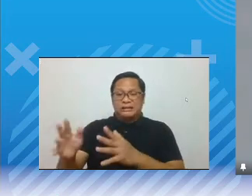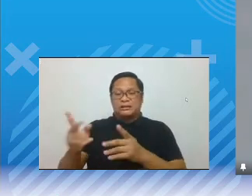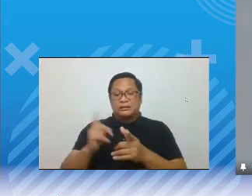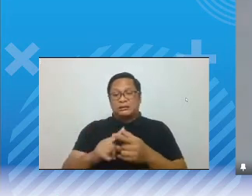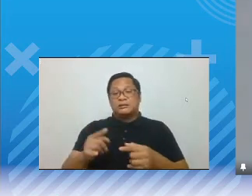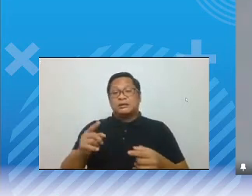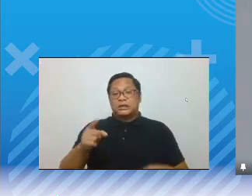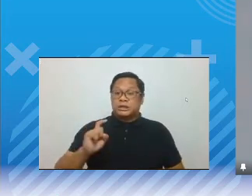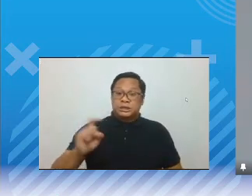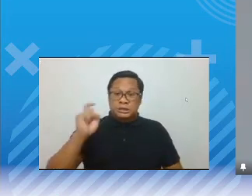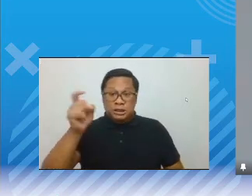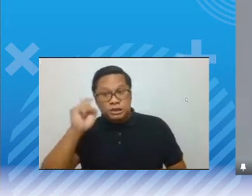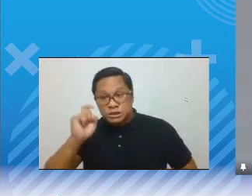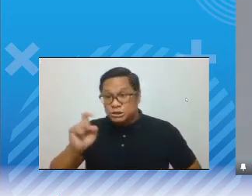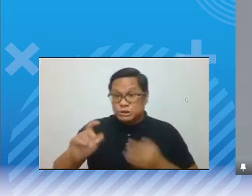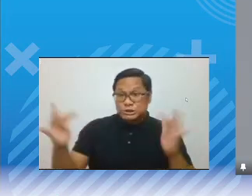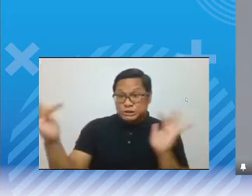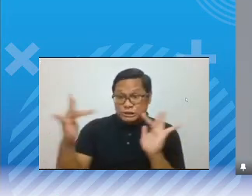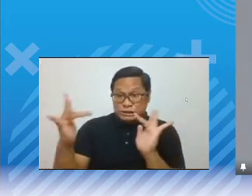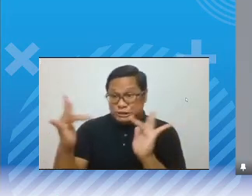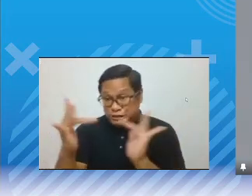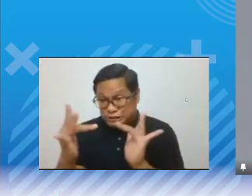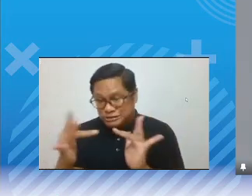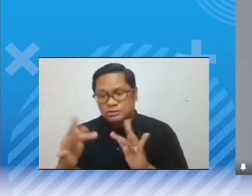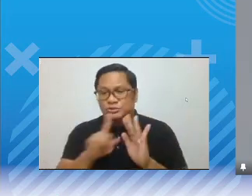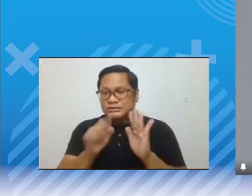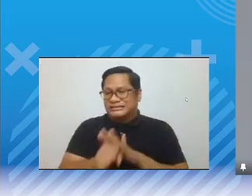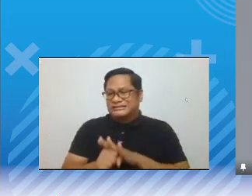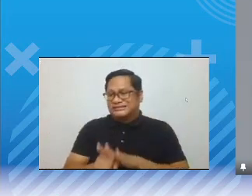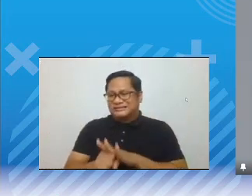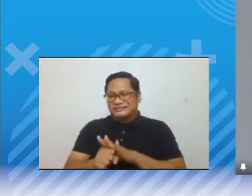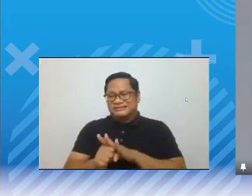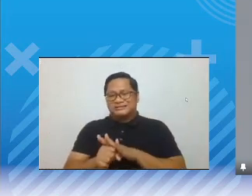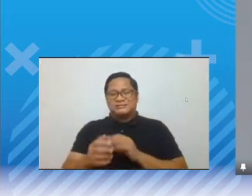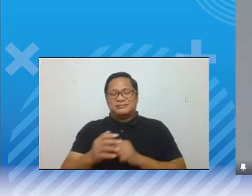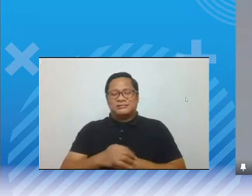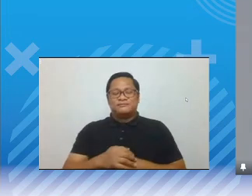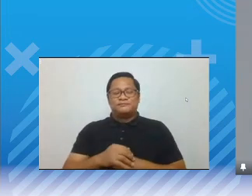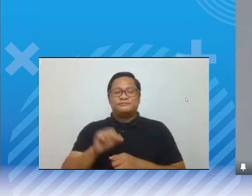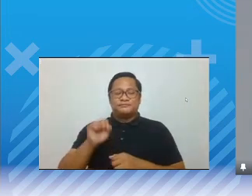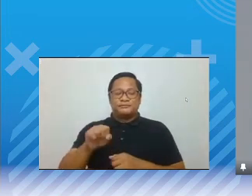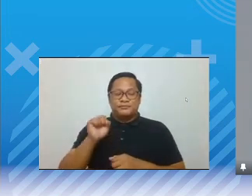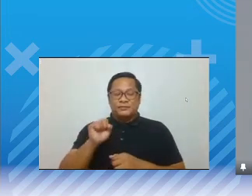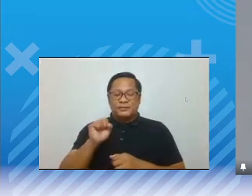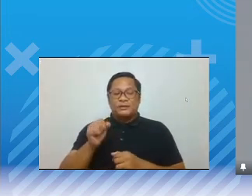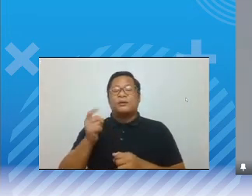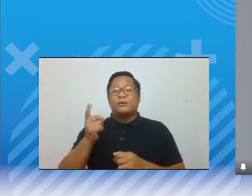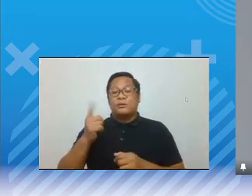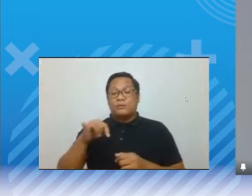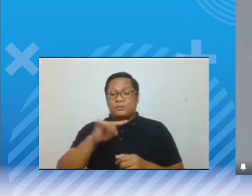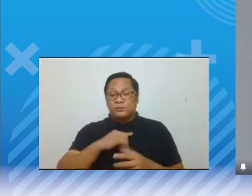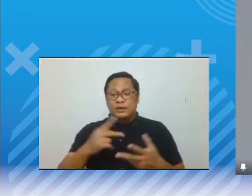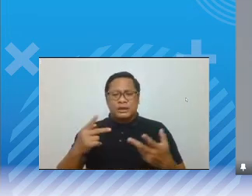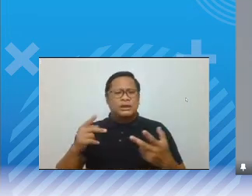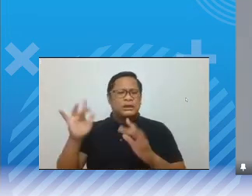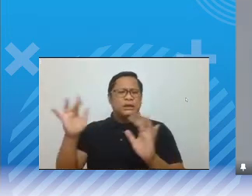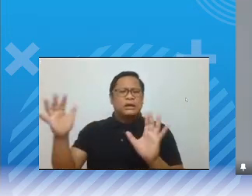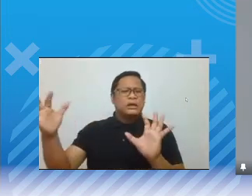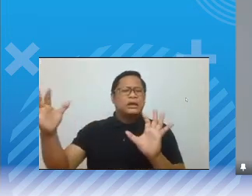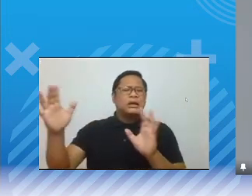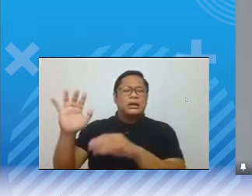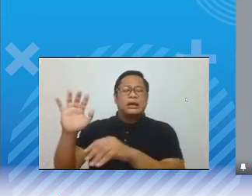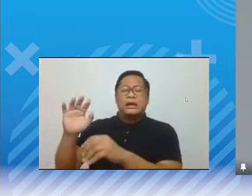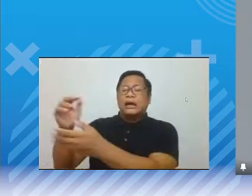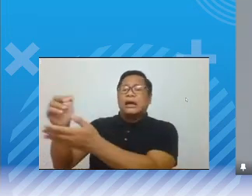back, and those sort of things. So probably we could tap resources to help in this,